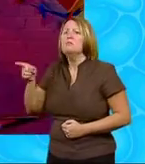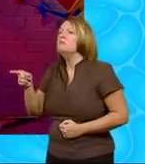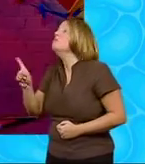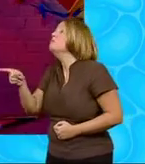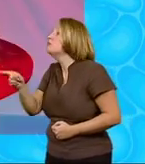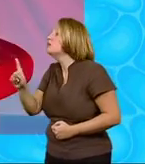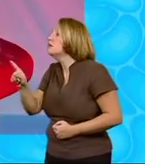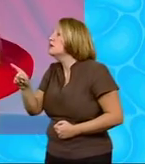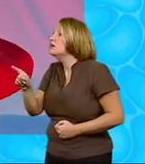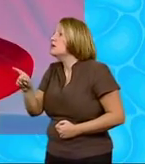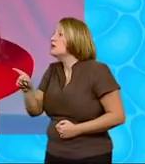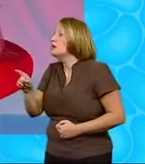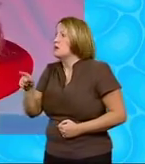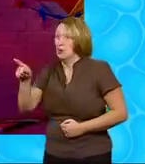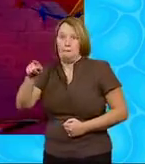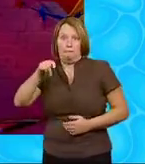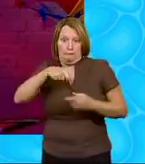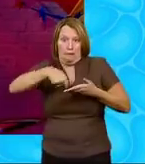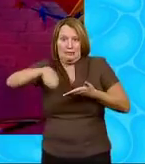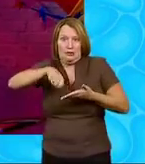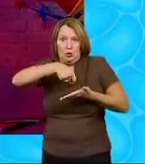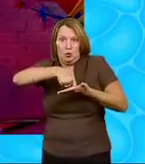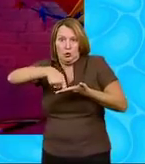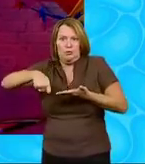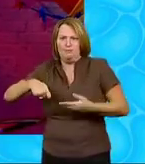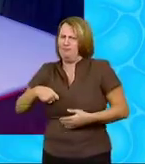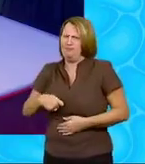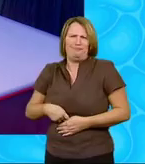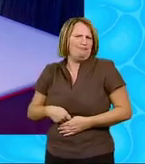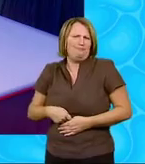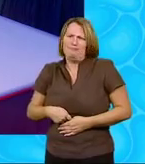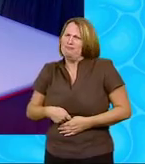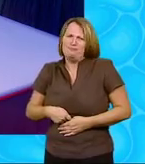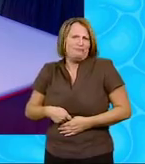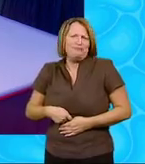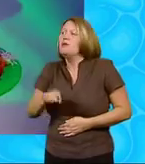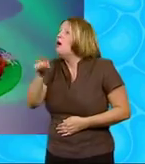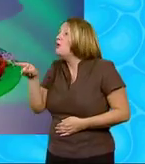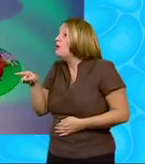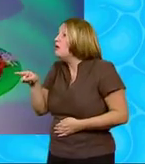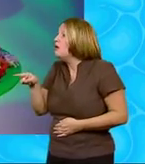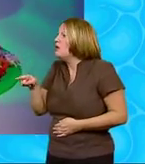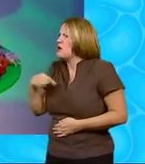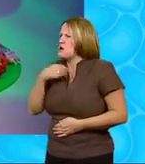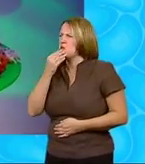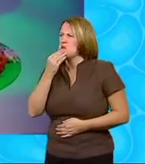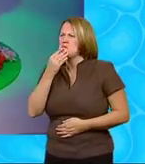was second in. A tube of paint! It's not a tube of paint, no. So, Scribble? I think